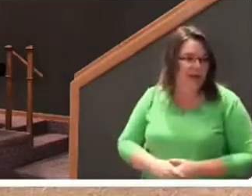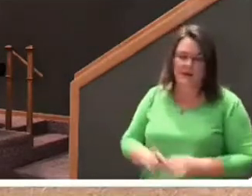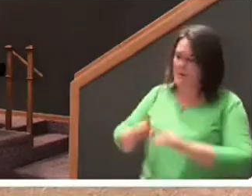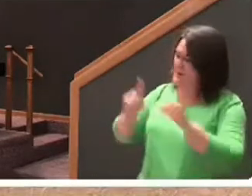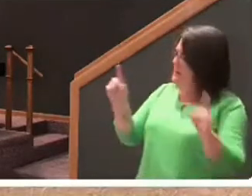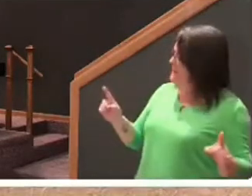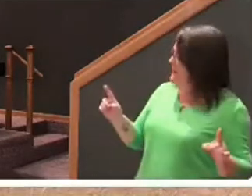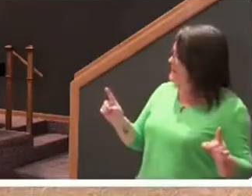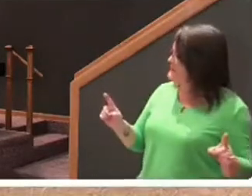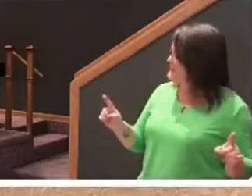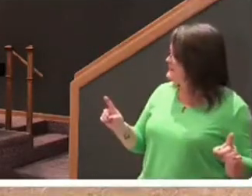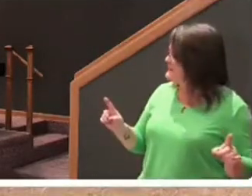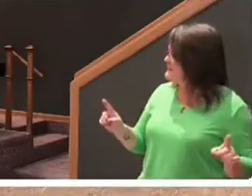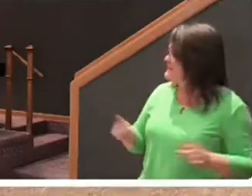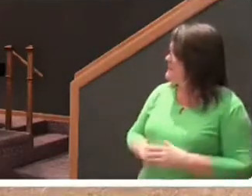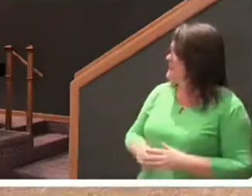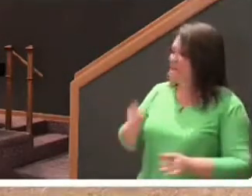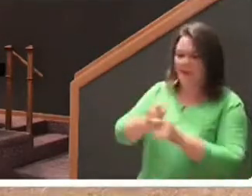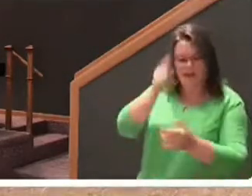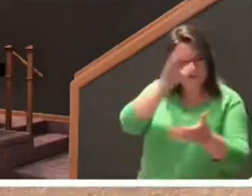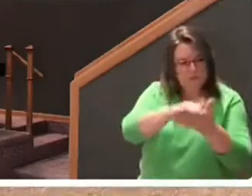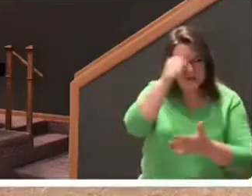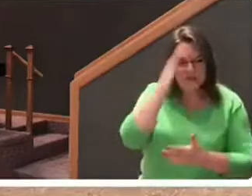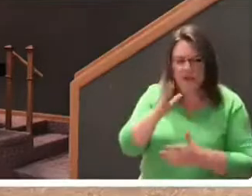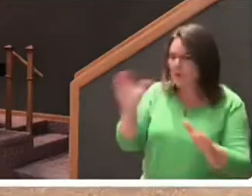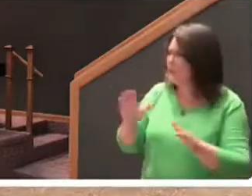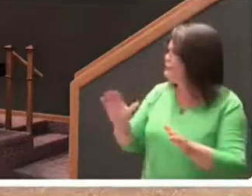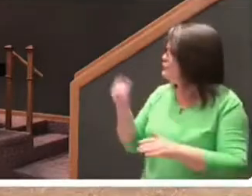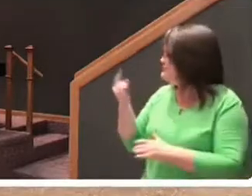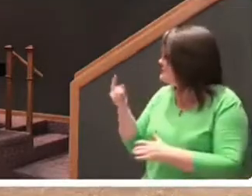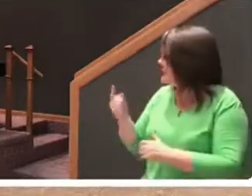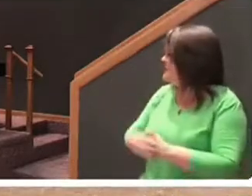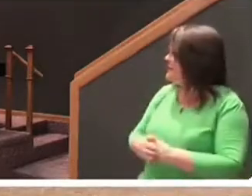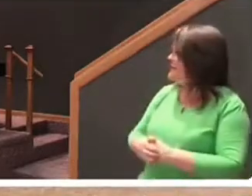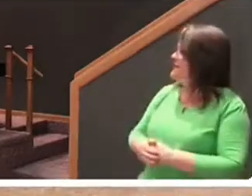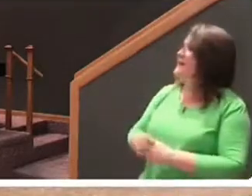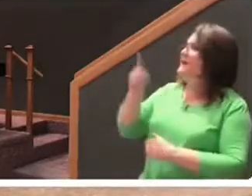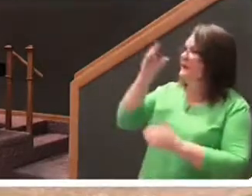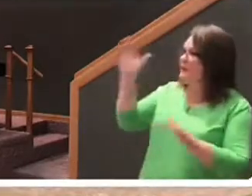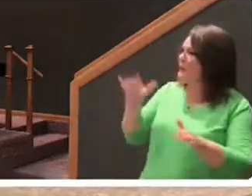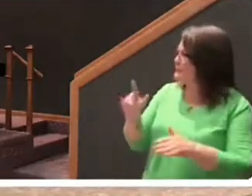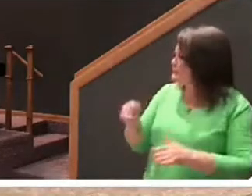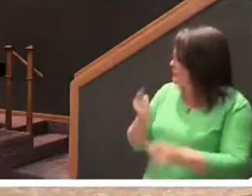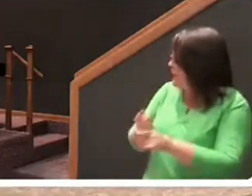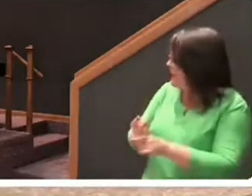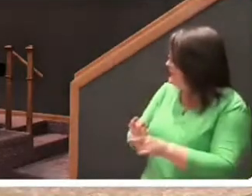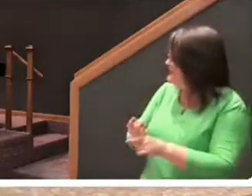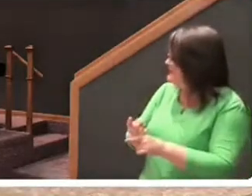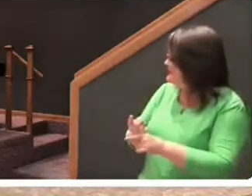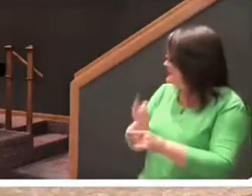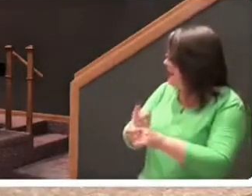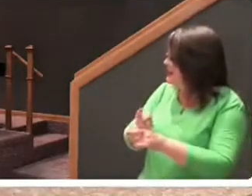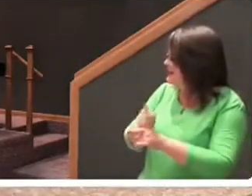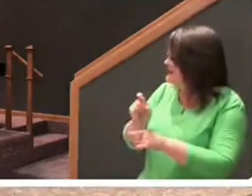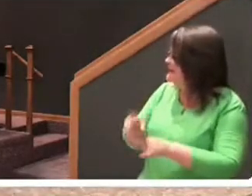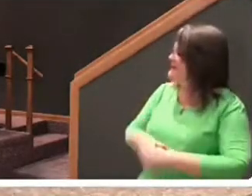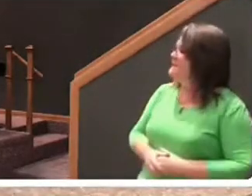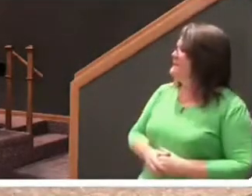But man, I just believe God's going to do something. I mean, won't He do it? Won't He do it?